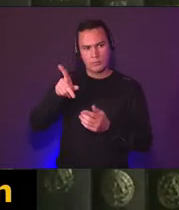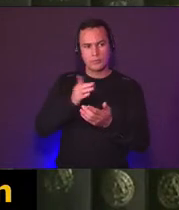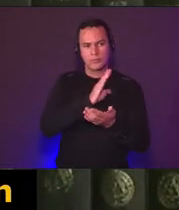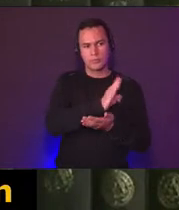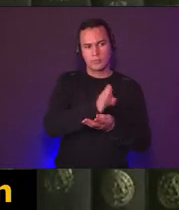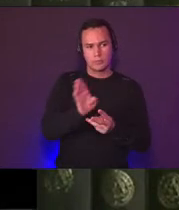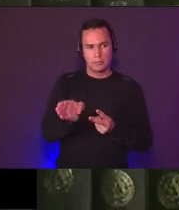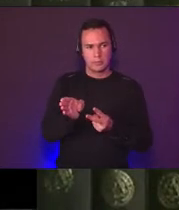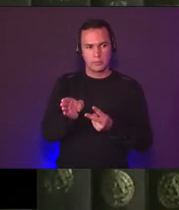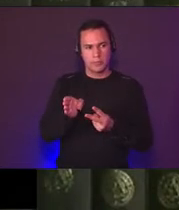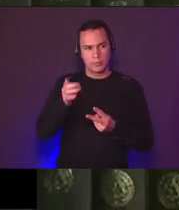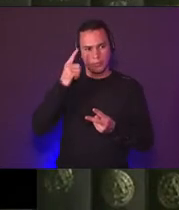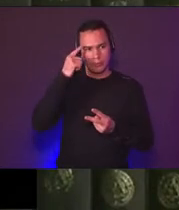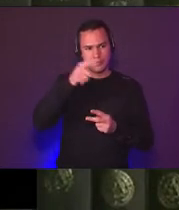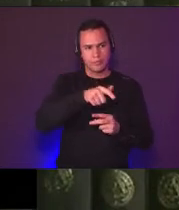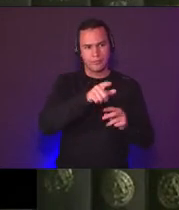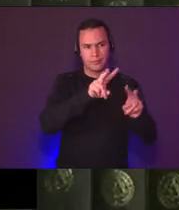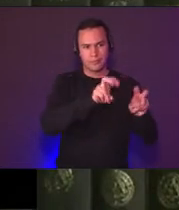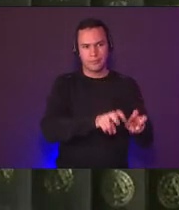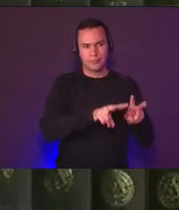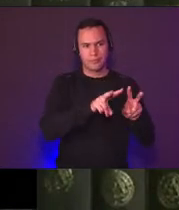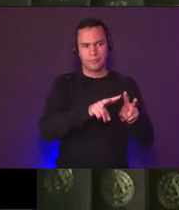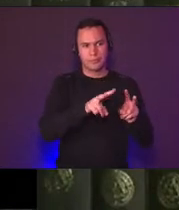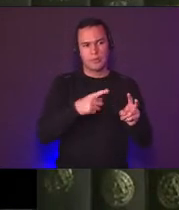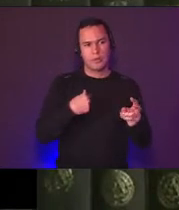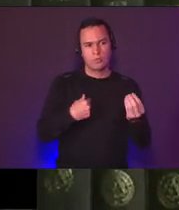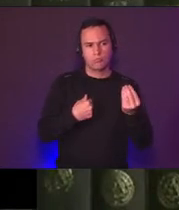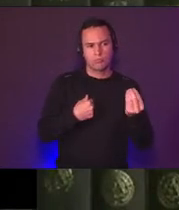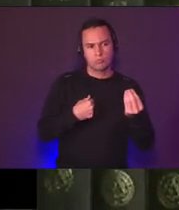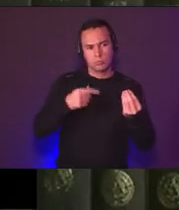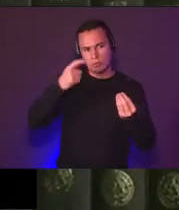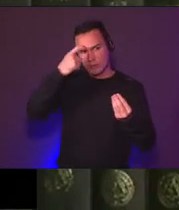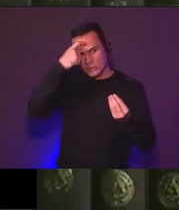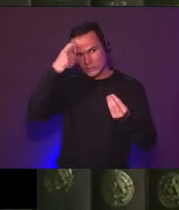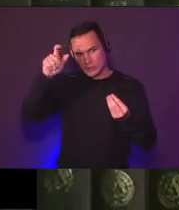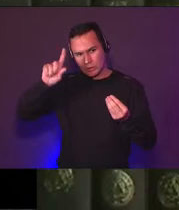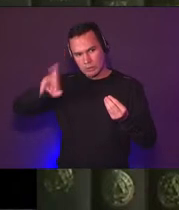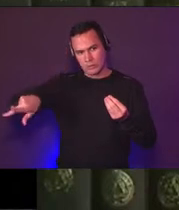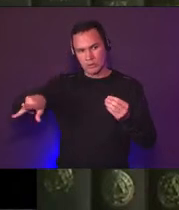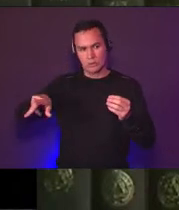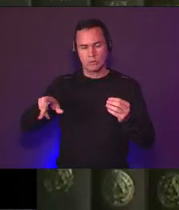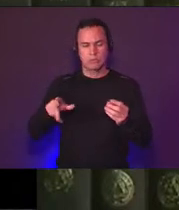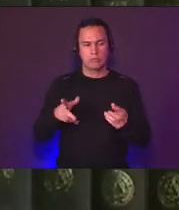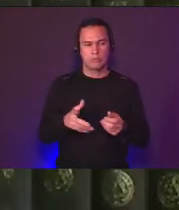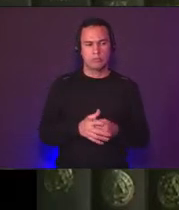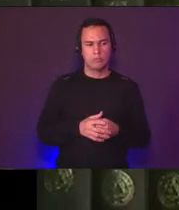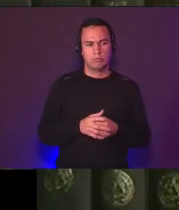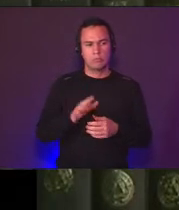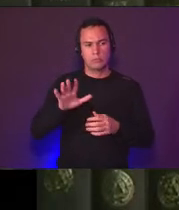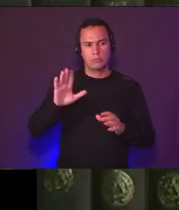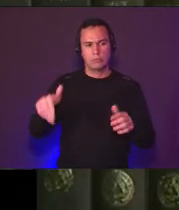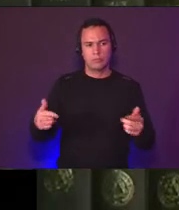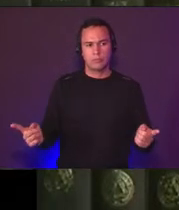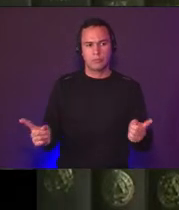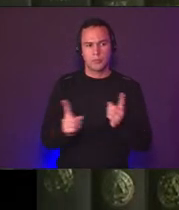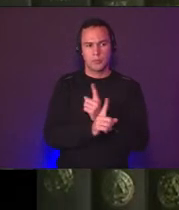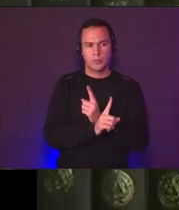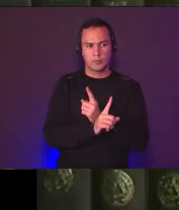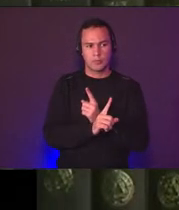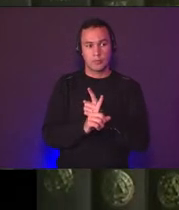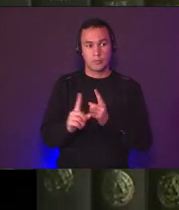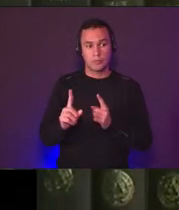the conventional wisdom about the causes of riots? And there were two, and they were contradictory. But there was